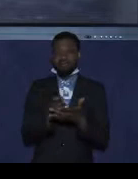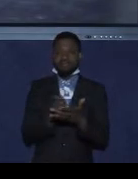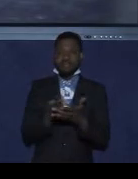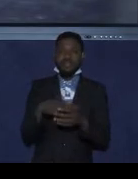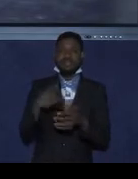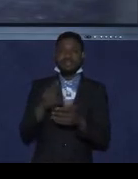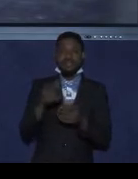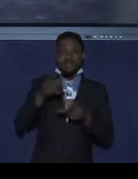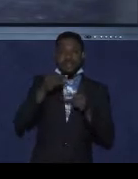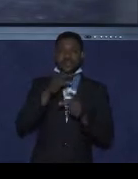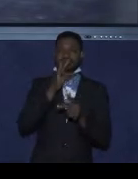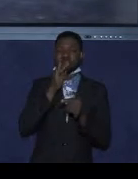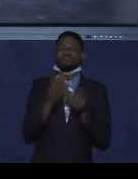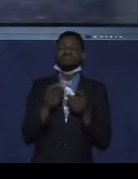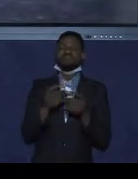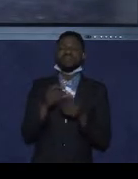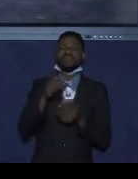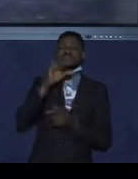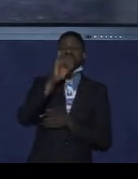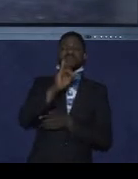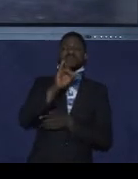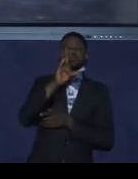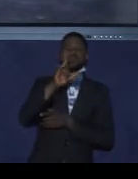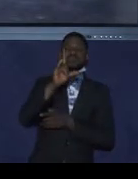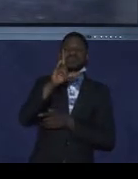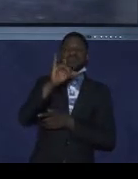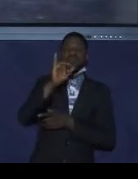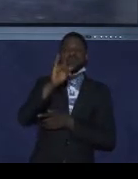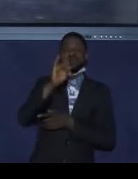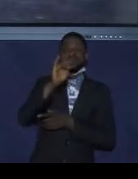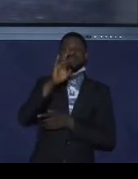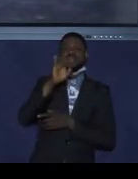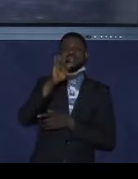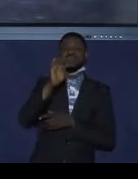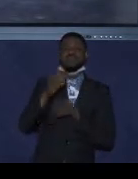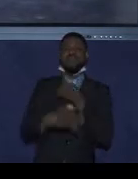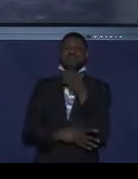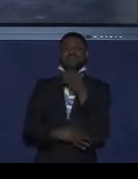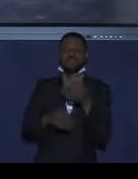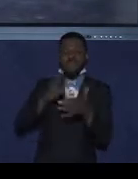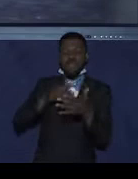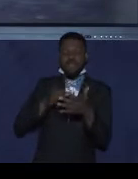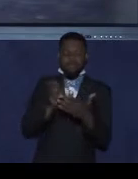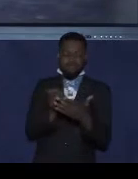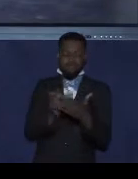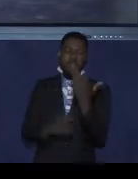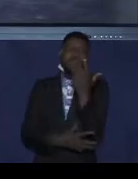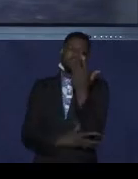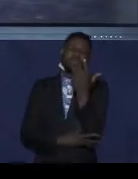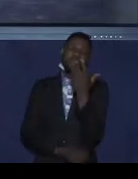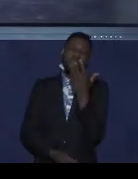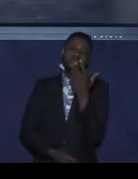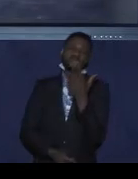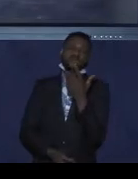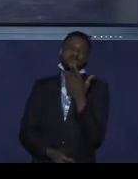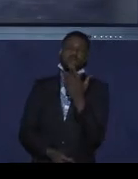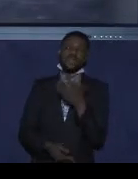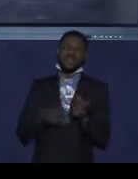or write, the person is known as an illiterate. Yes, the person is known as an